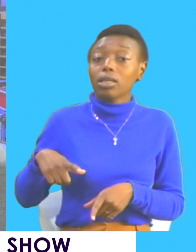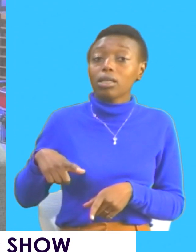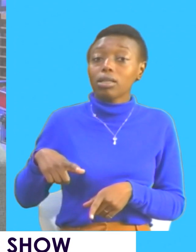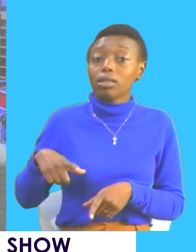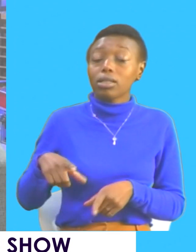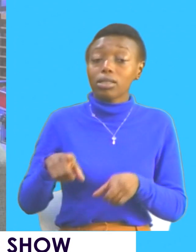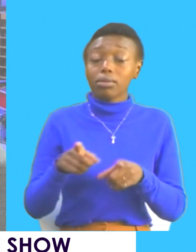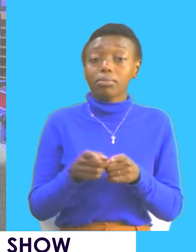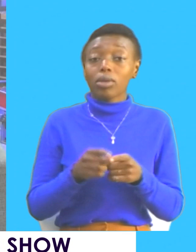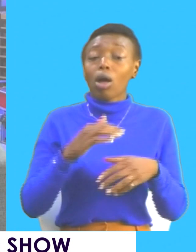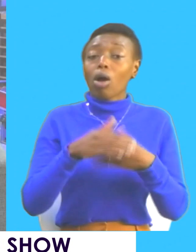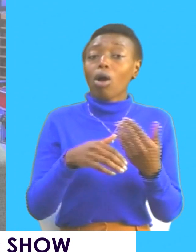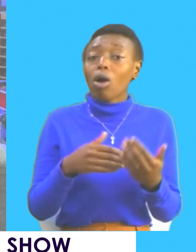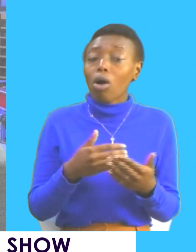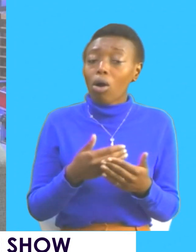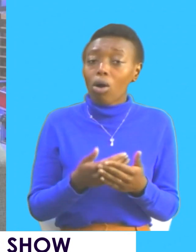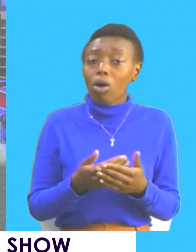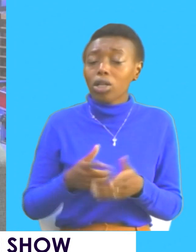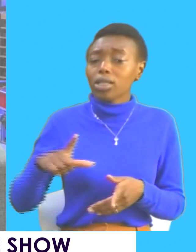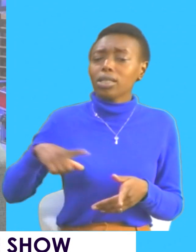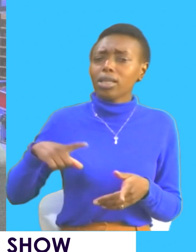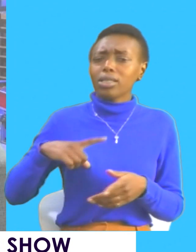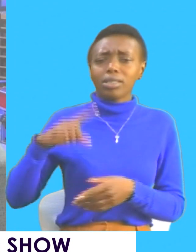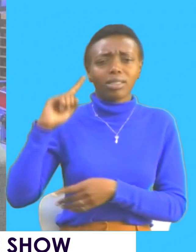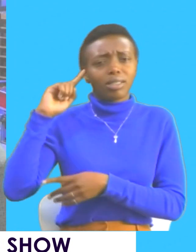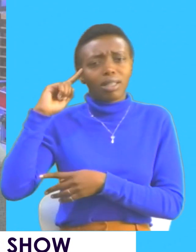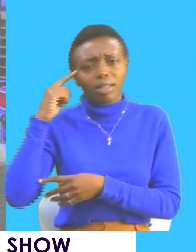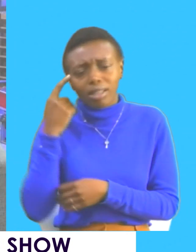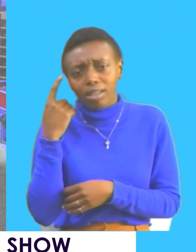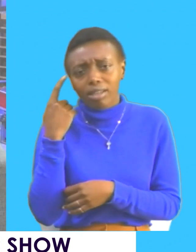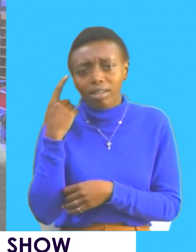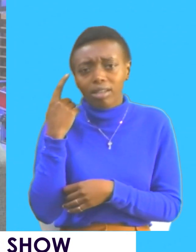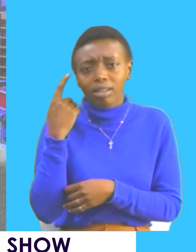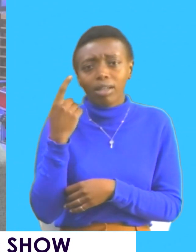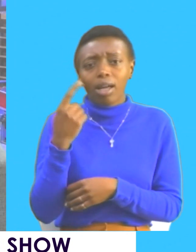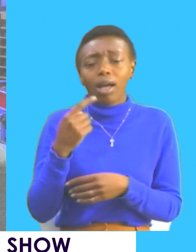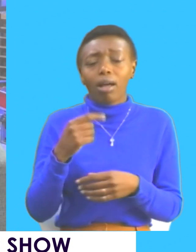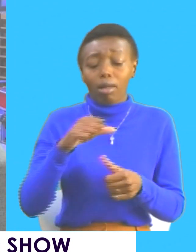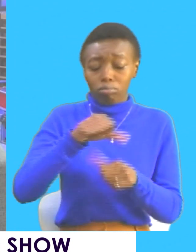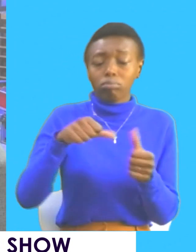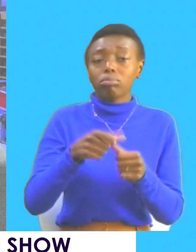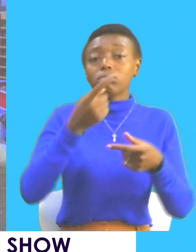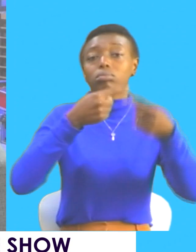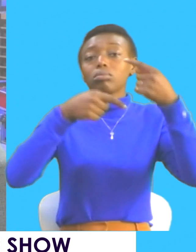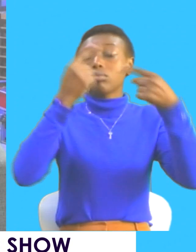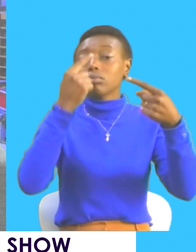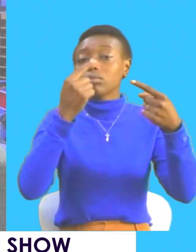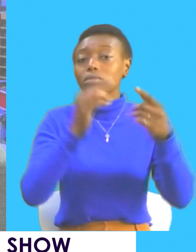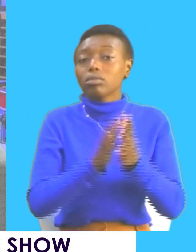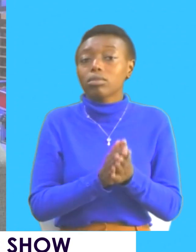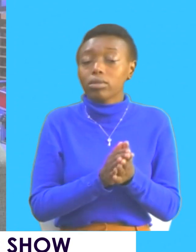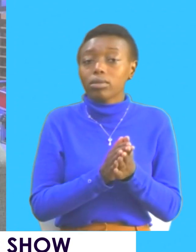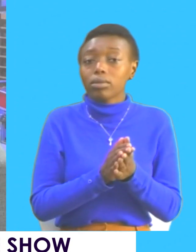he. What is it that you allow in your mind? Start walking the journey in your mind. Take stock of your